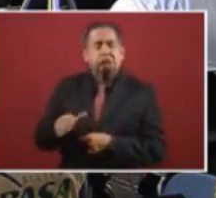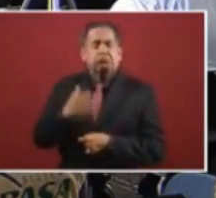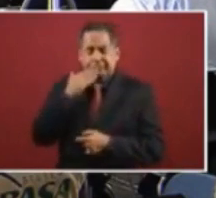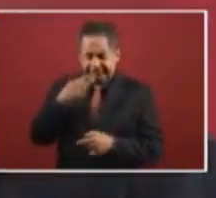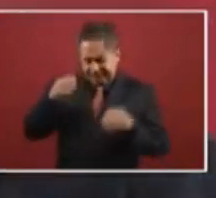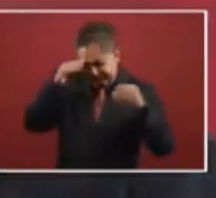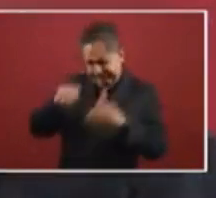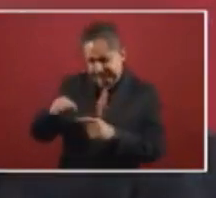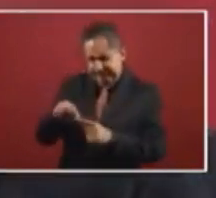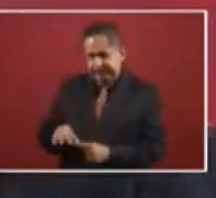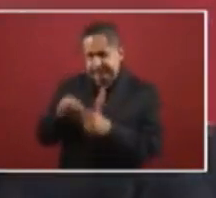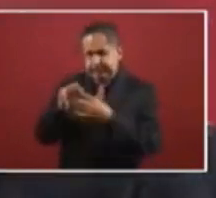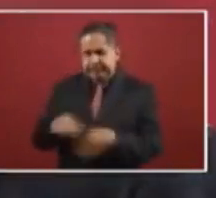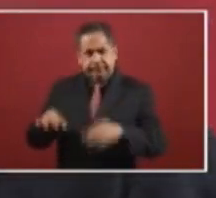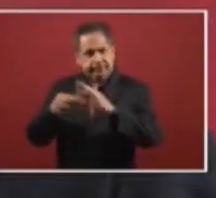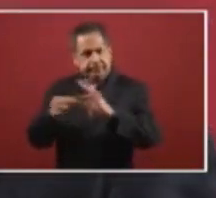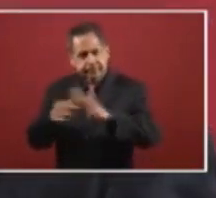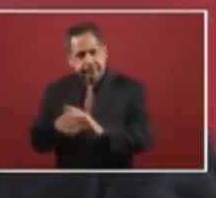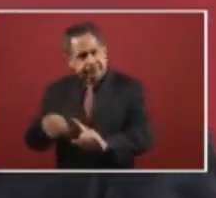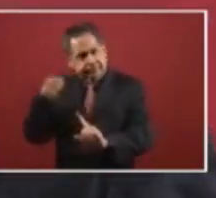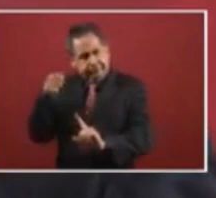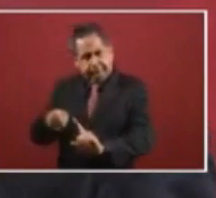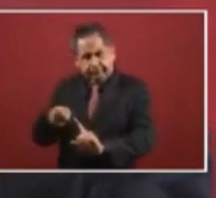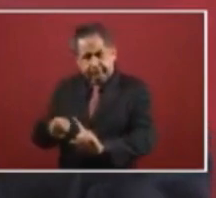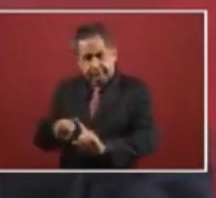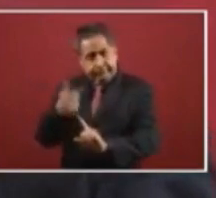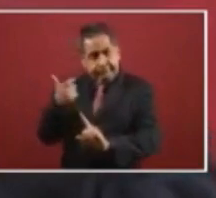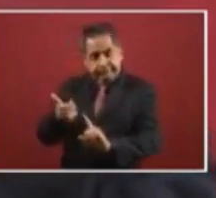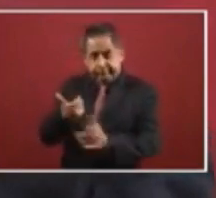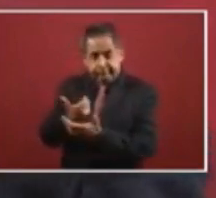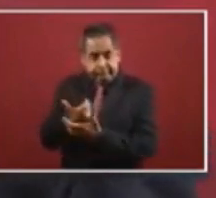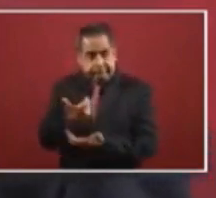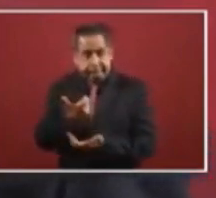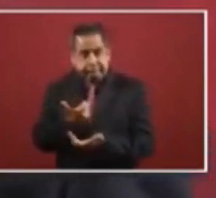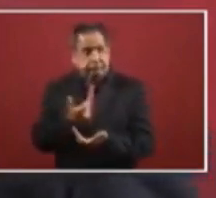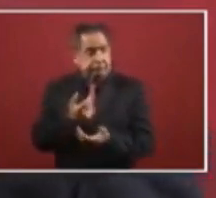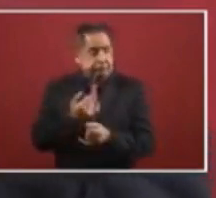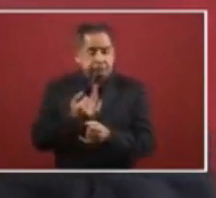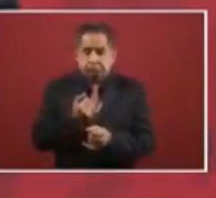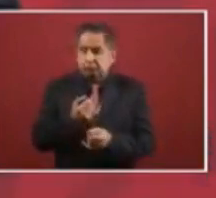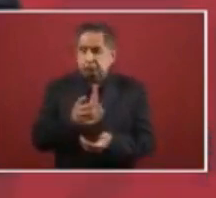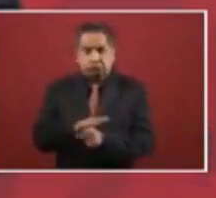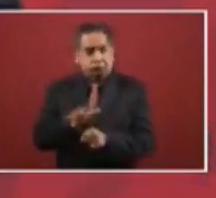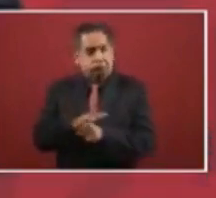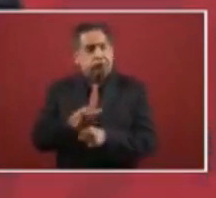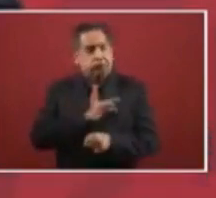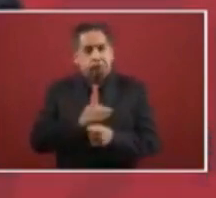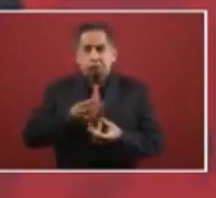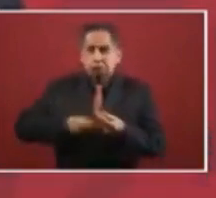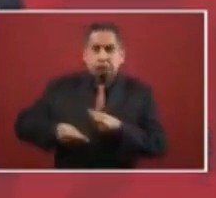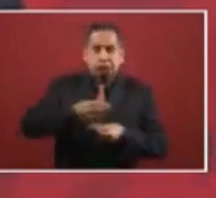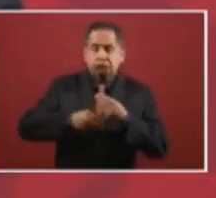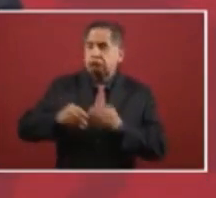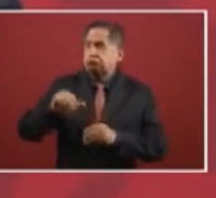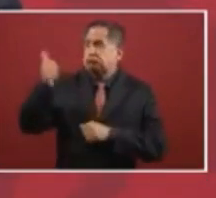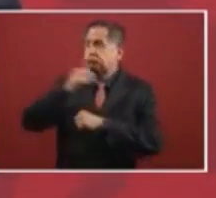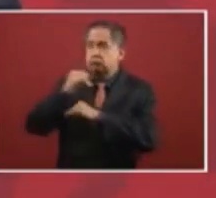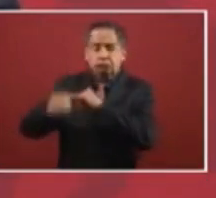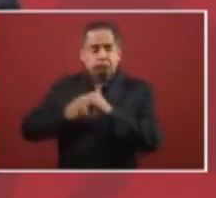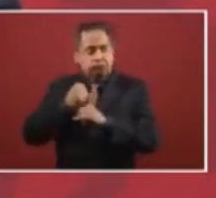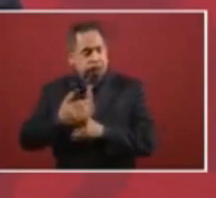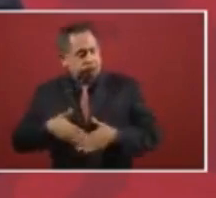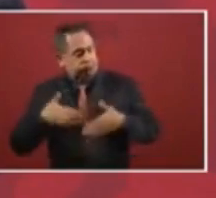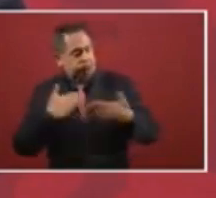In the Southeast, there's an emphasis especially, and this money is at the disposal, and there's a